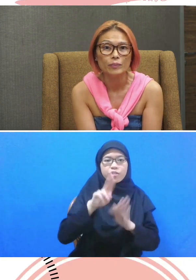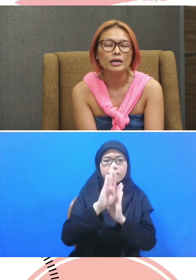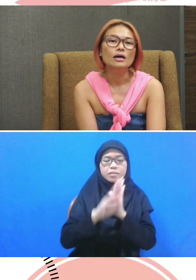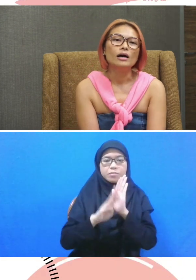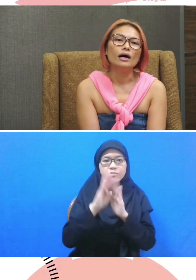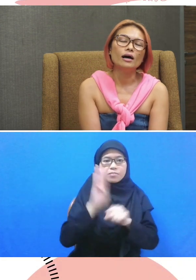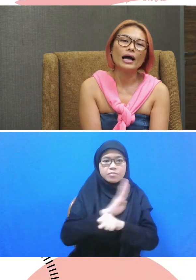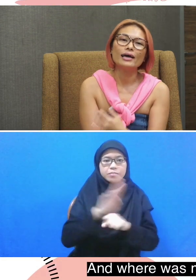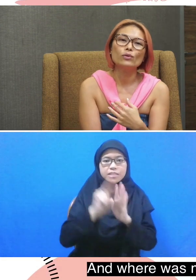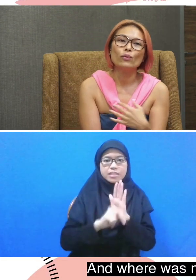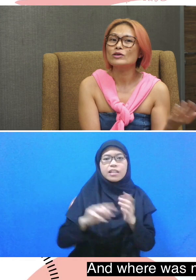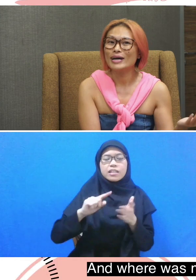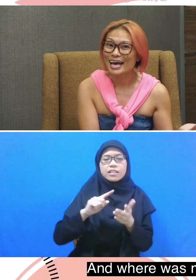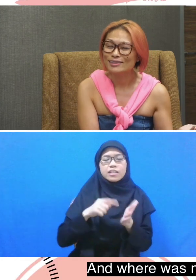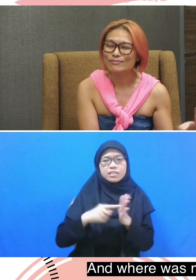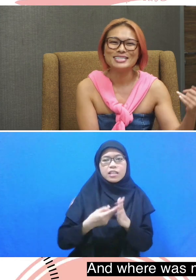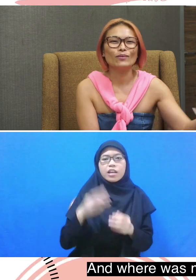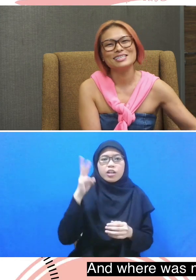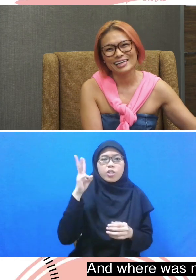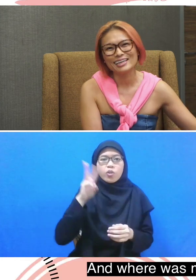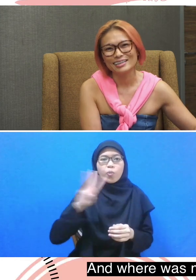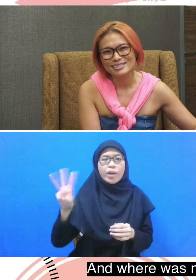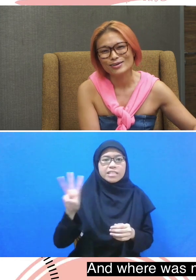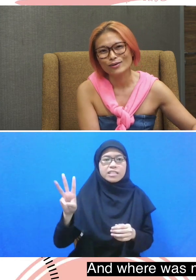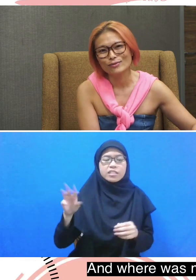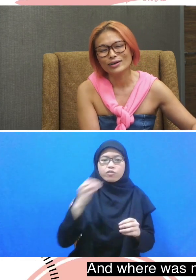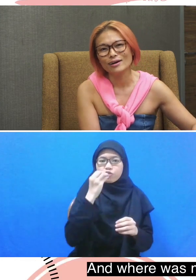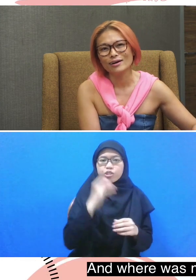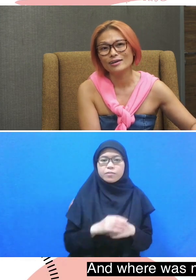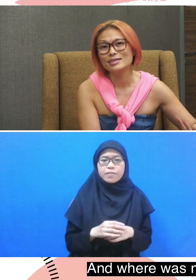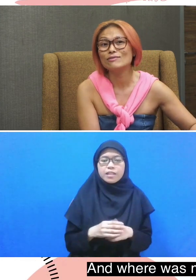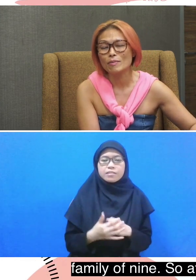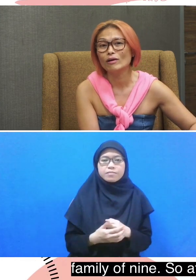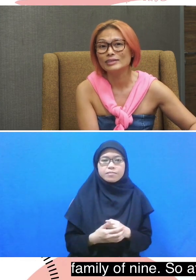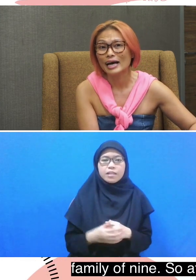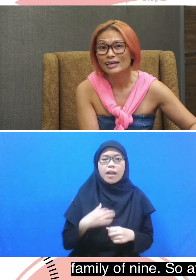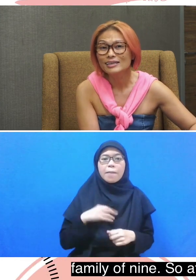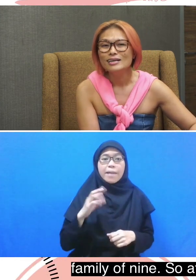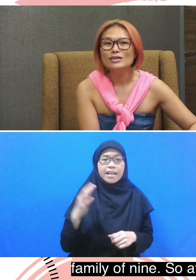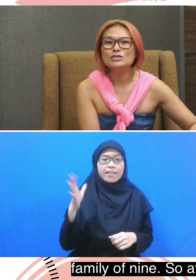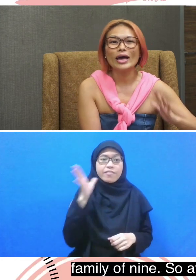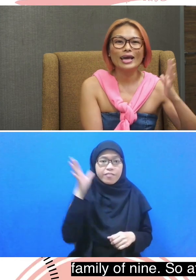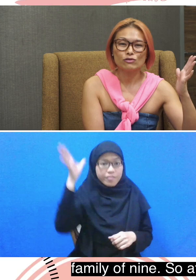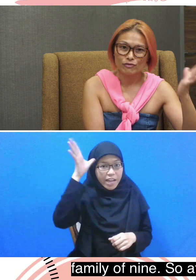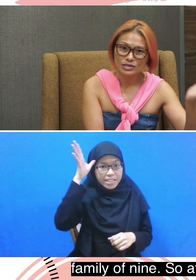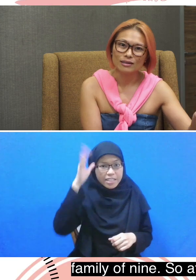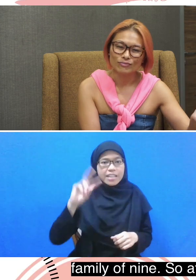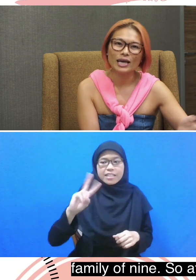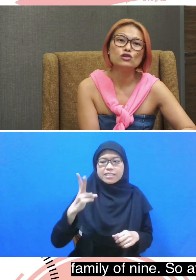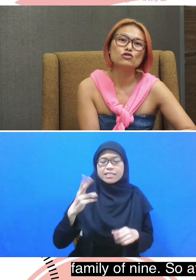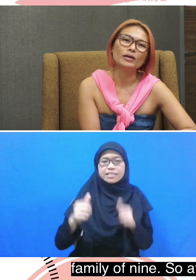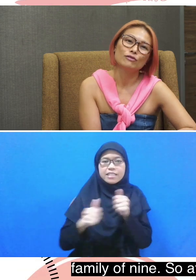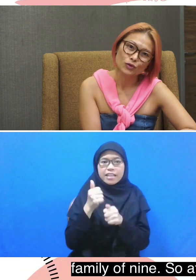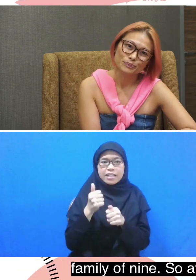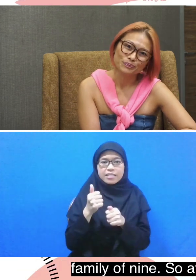now. And where was my dad? My dad was the second youngest of this family of 9. So at age 15, he